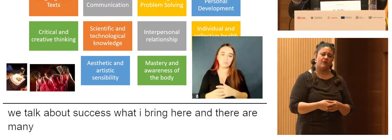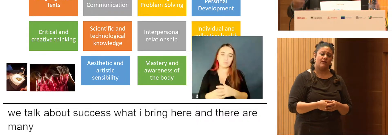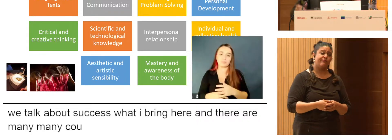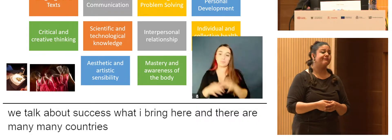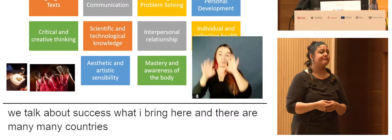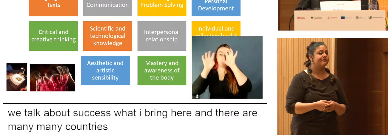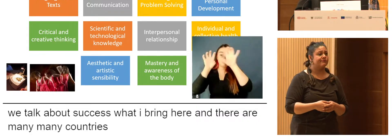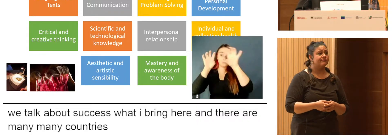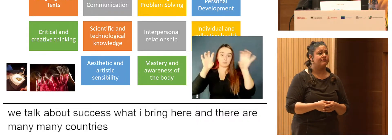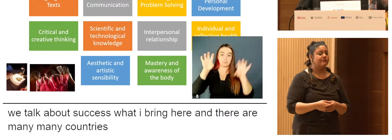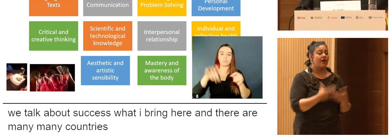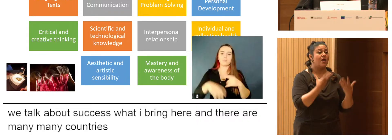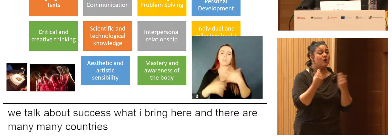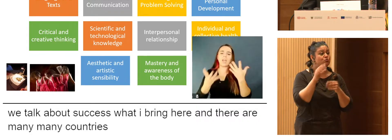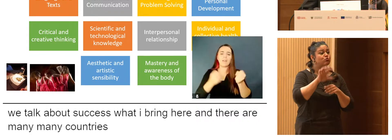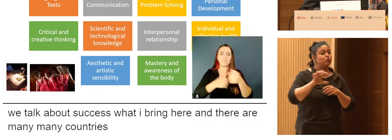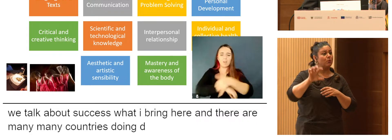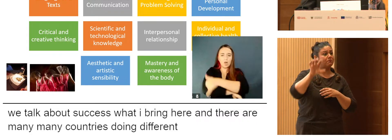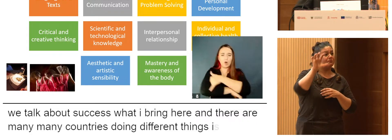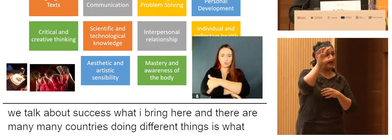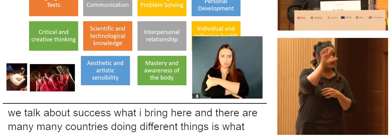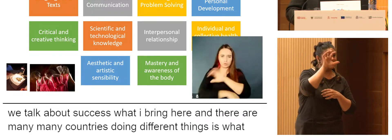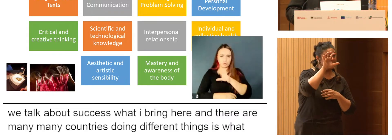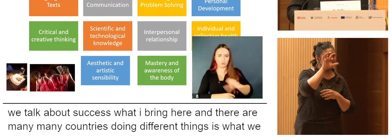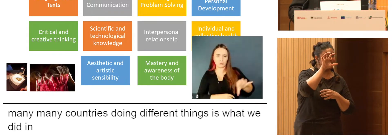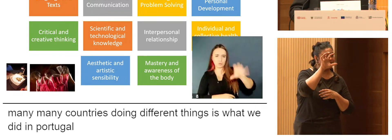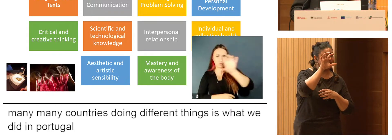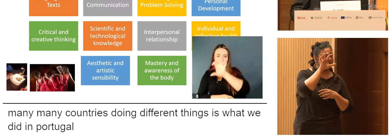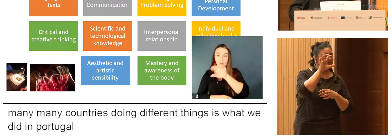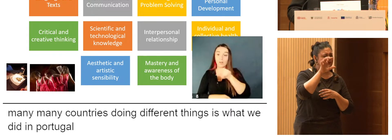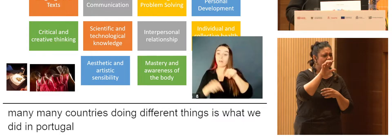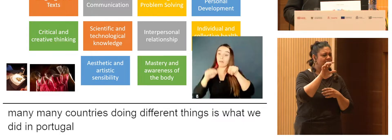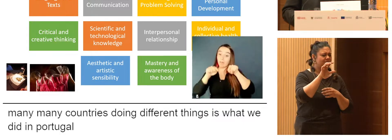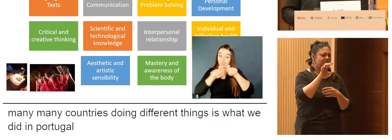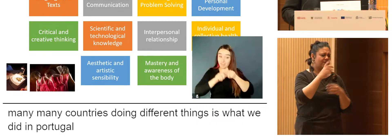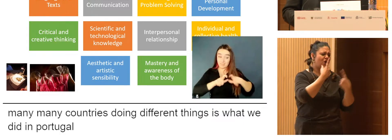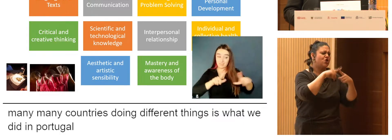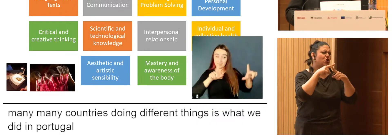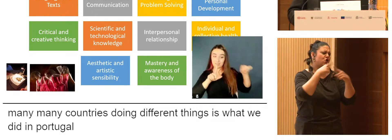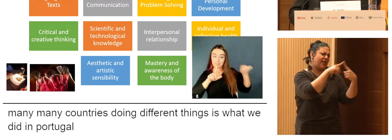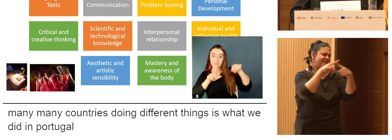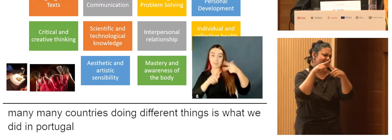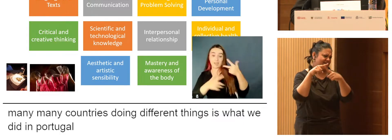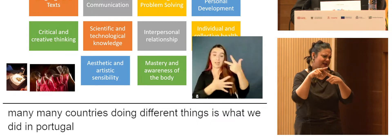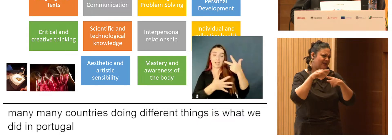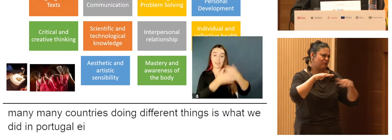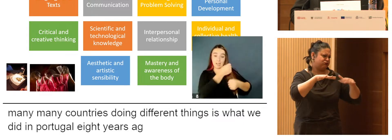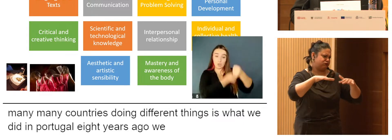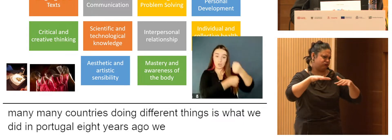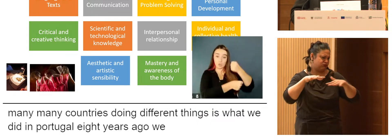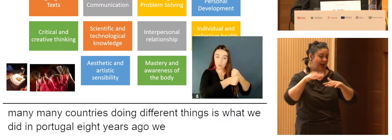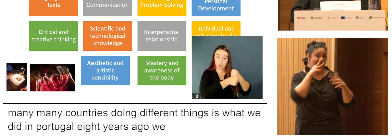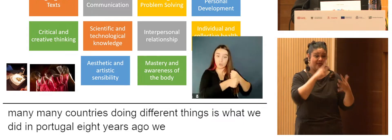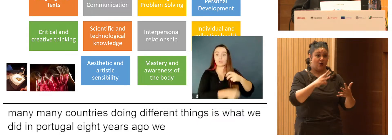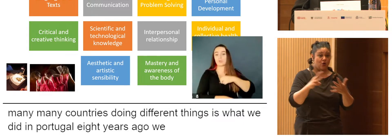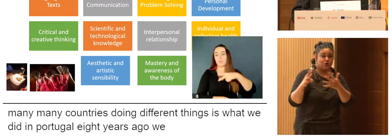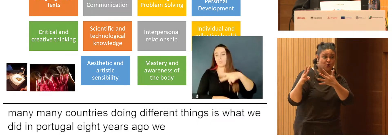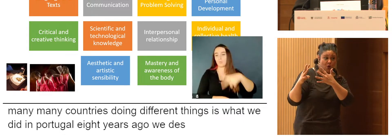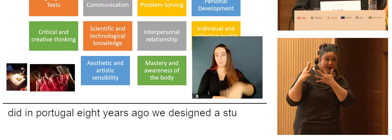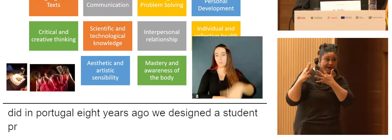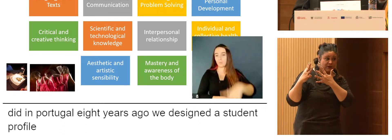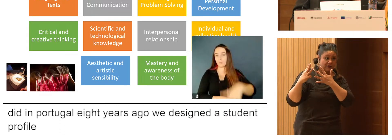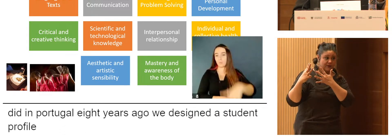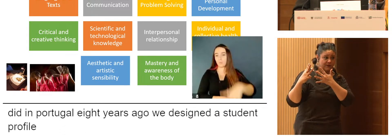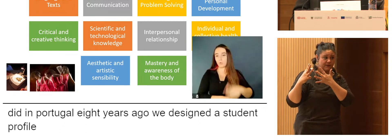doing different things, is what we did in Portugal 8 years ago. We designed a student profile, what